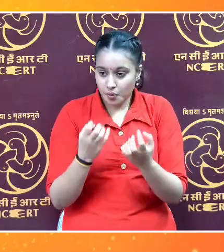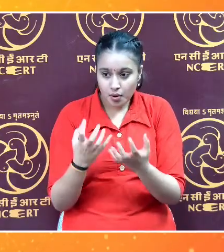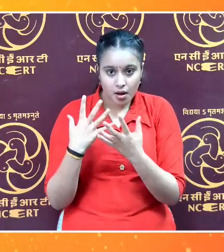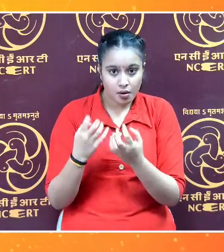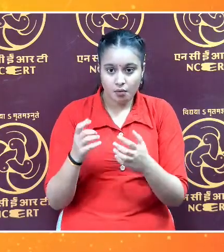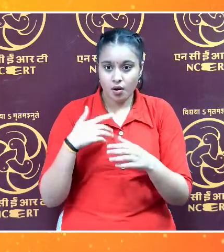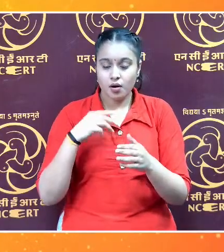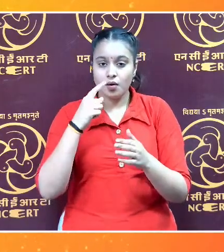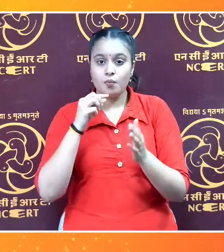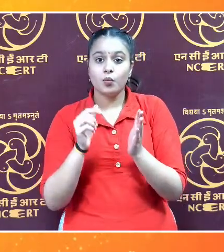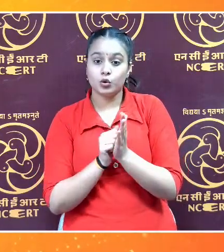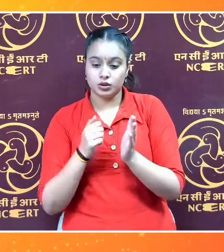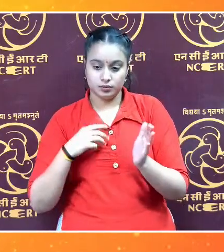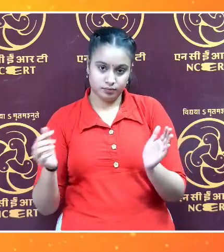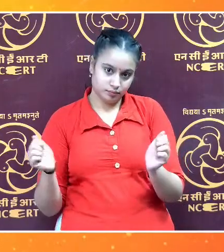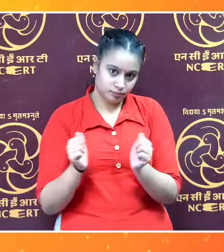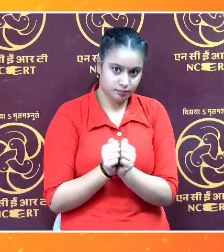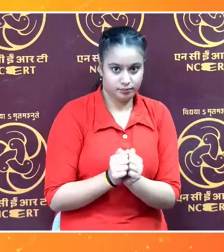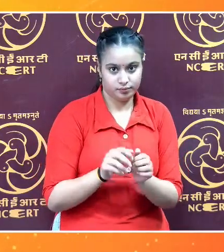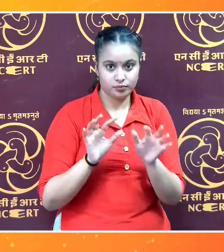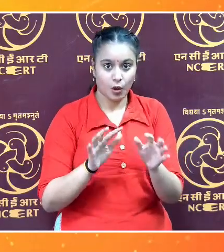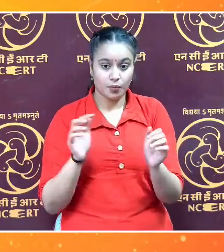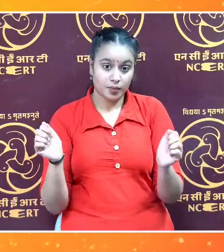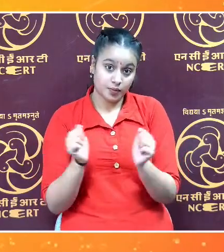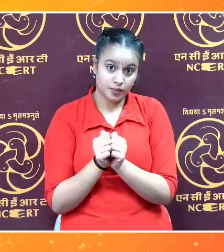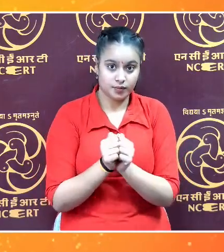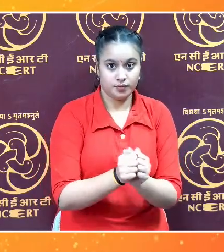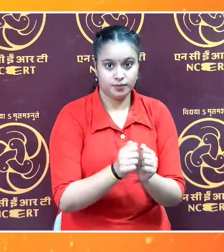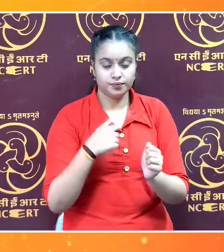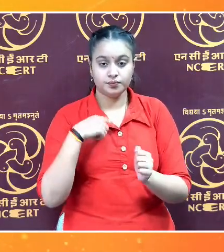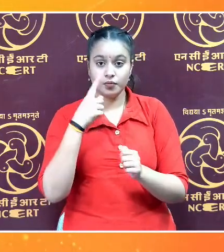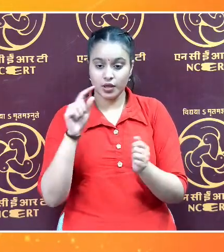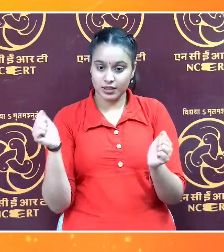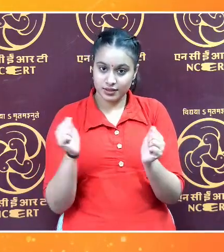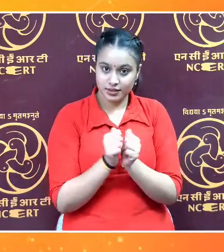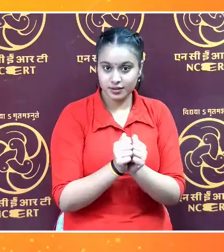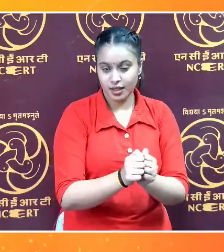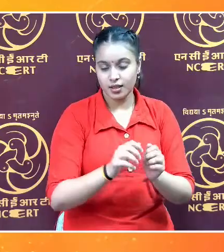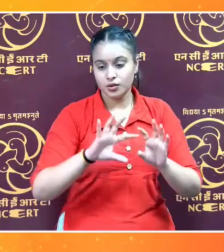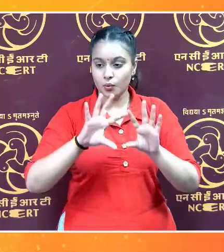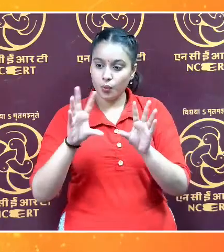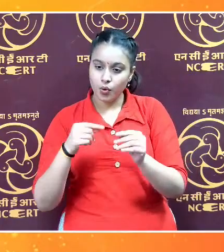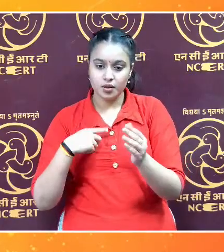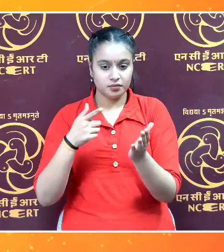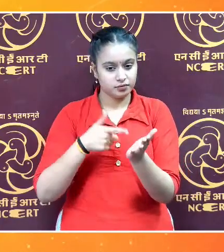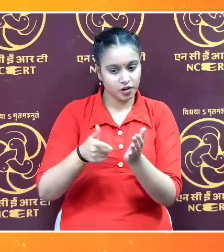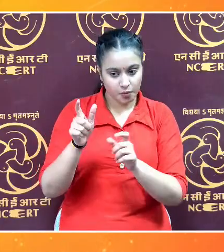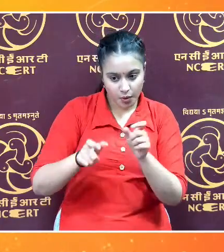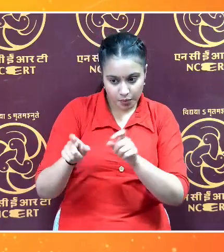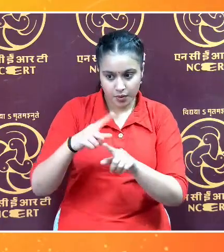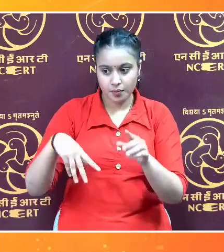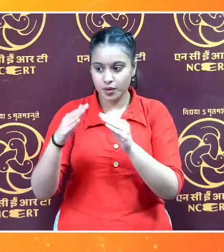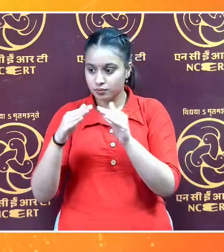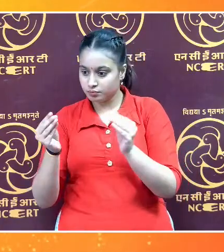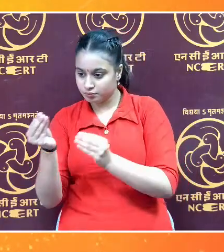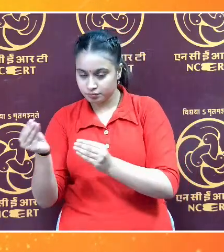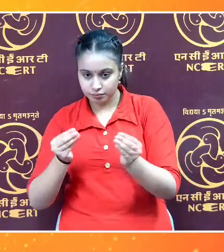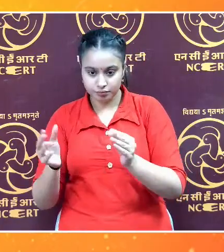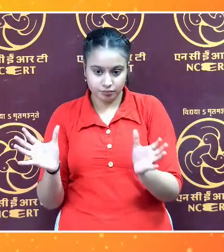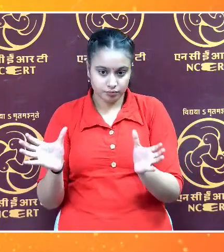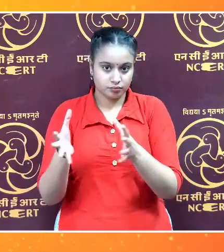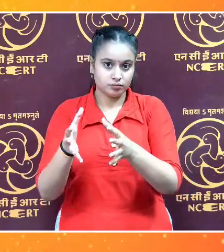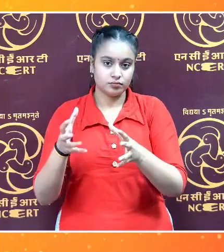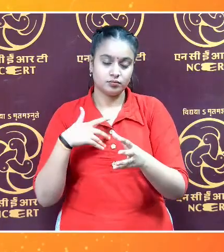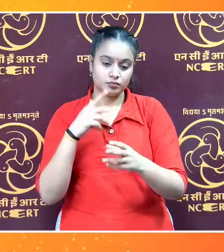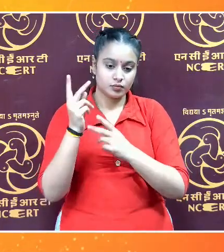too accompanied them. So you can see Moti is going with his mother and all the farmers and the neighbors, they are coming together and they are